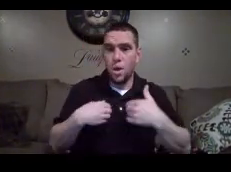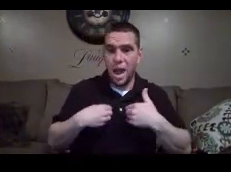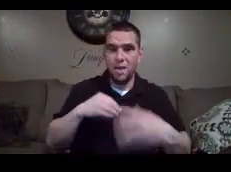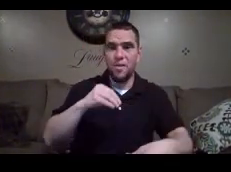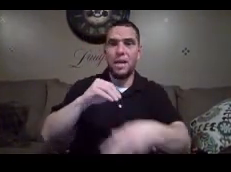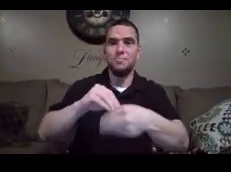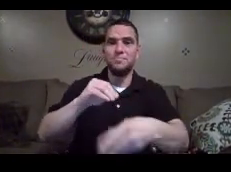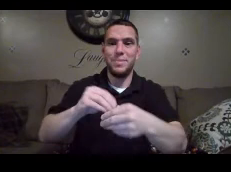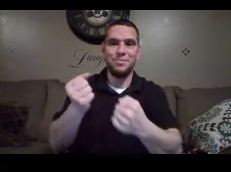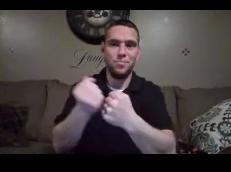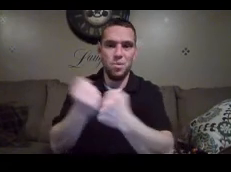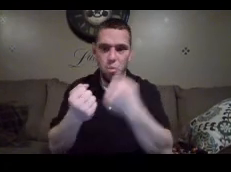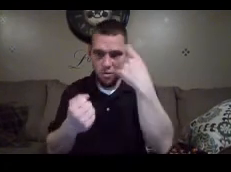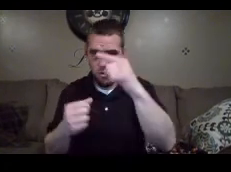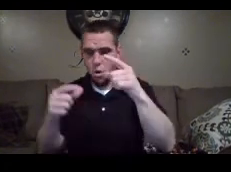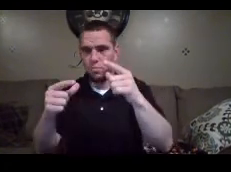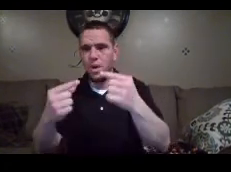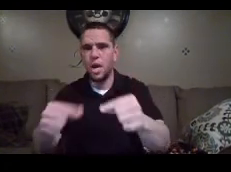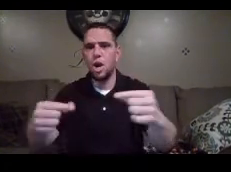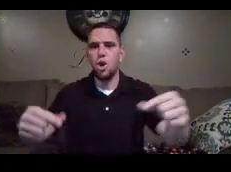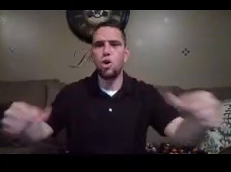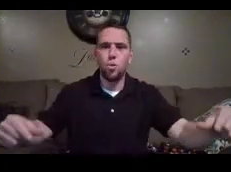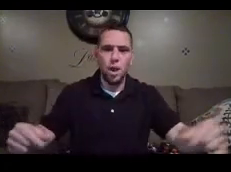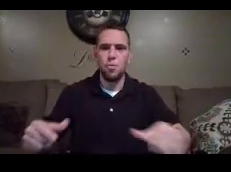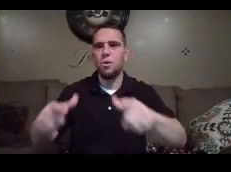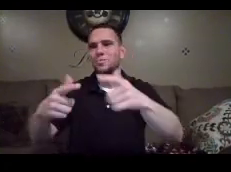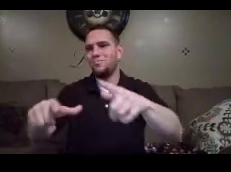checker that can help with clarity and